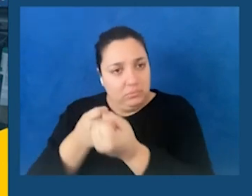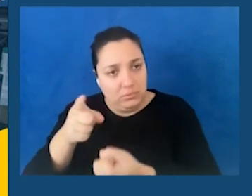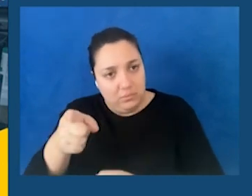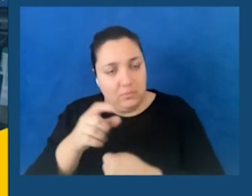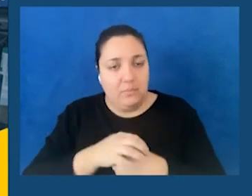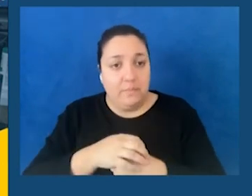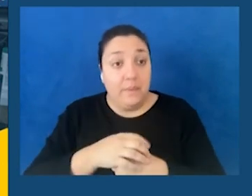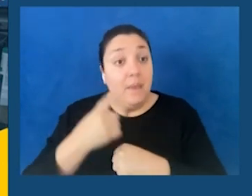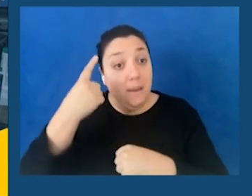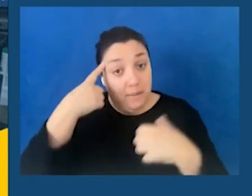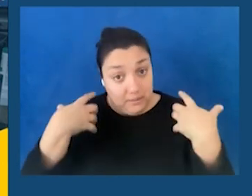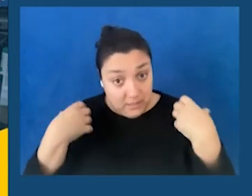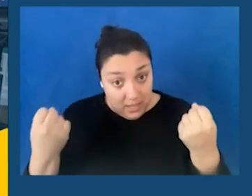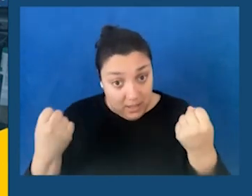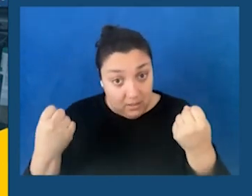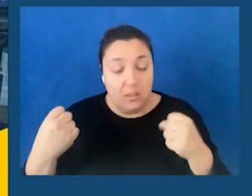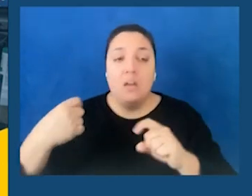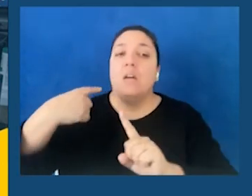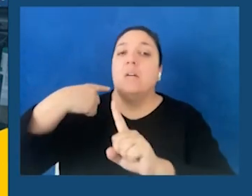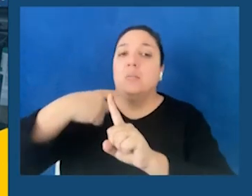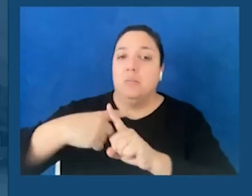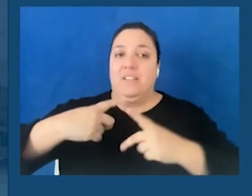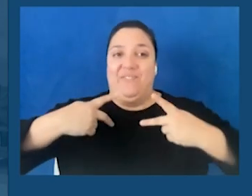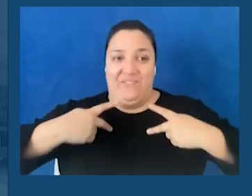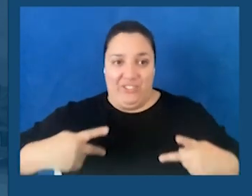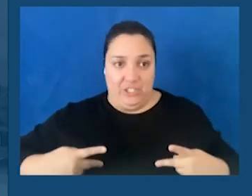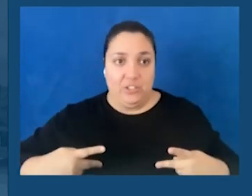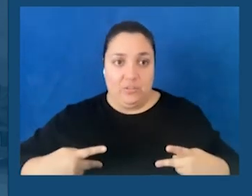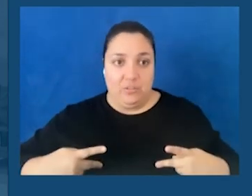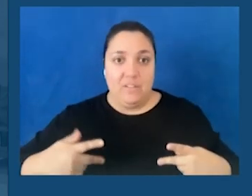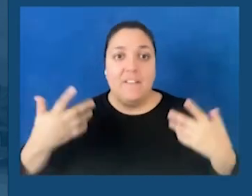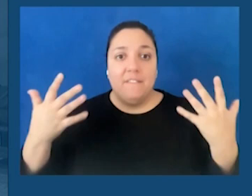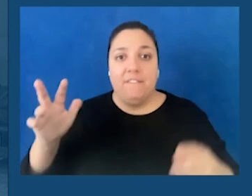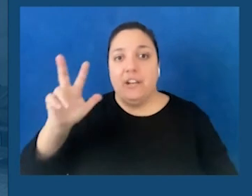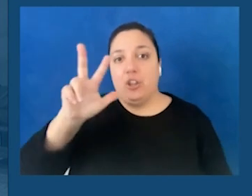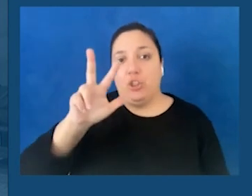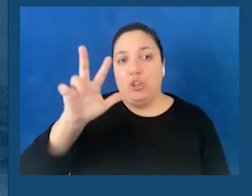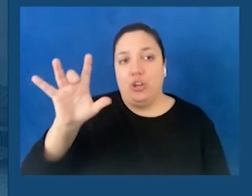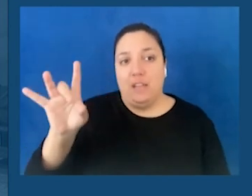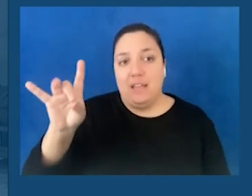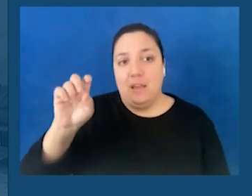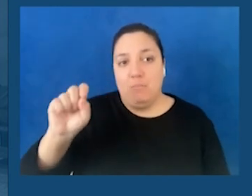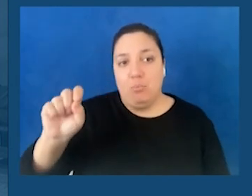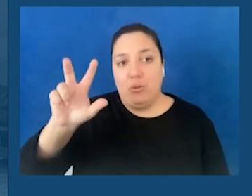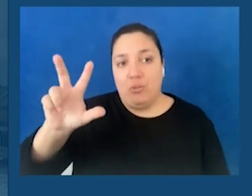but the physical health. Our budget has $38.3 billion